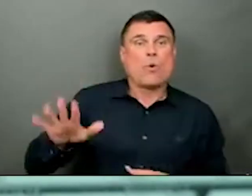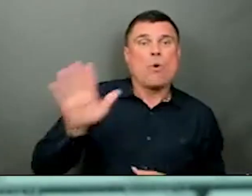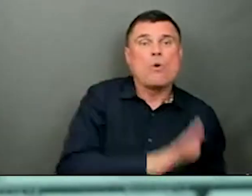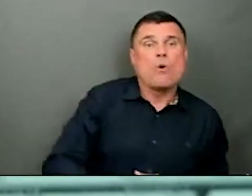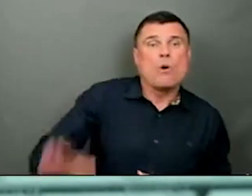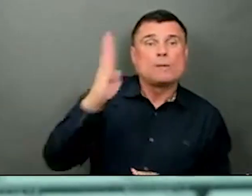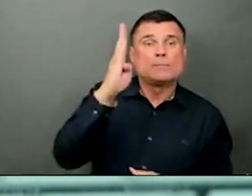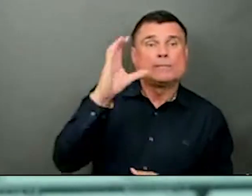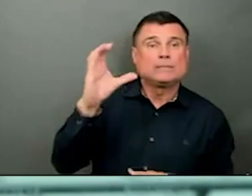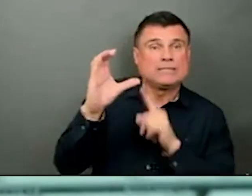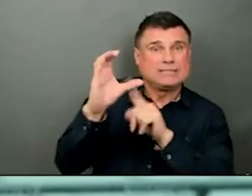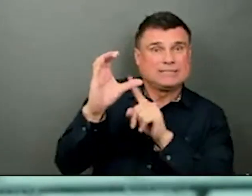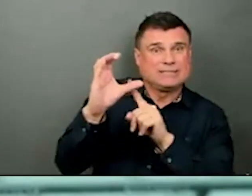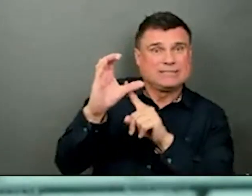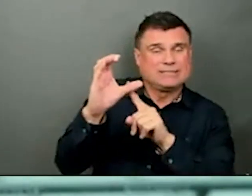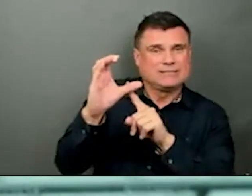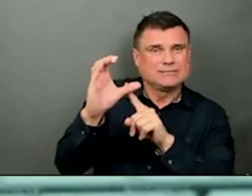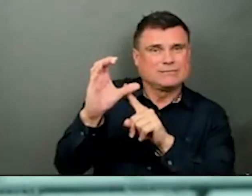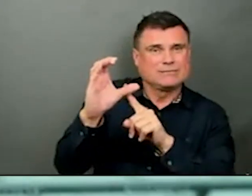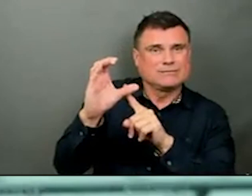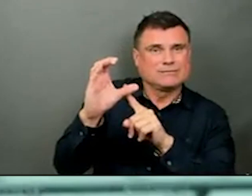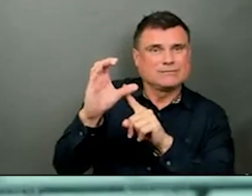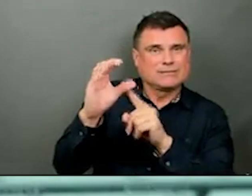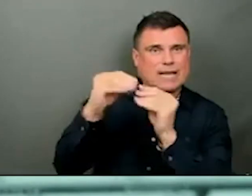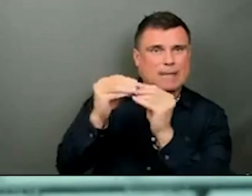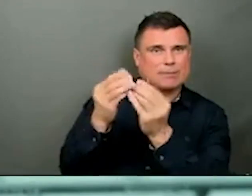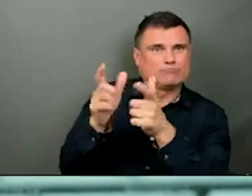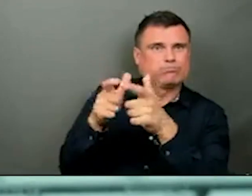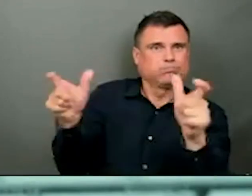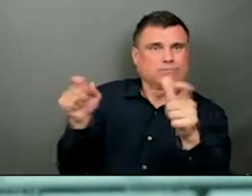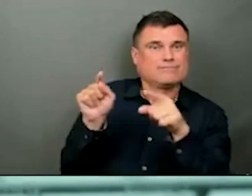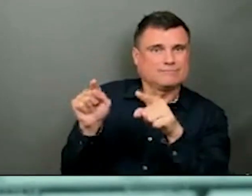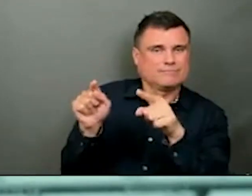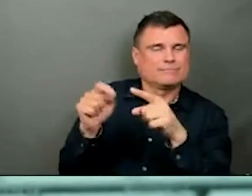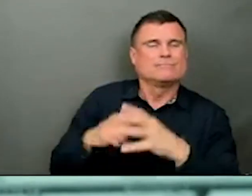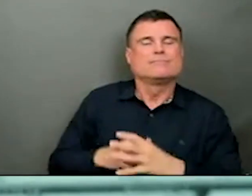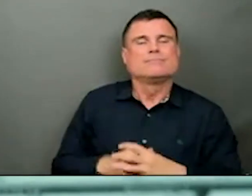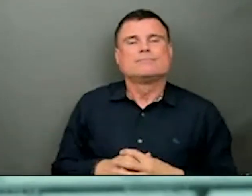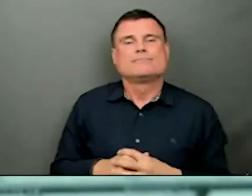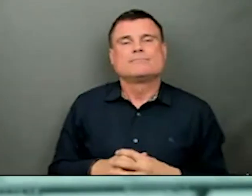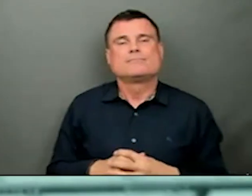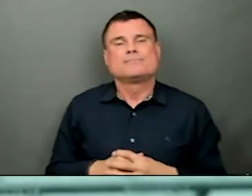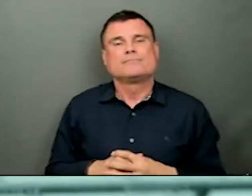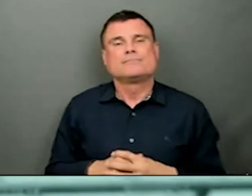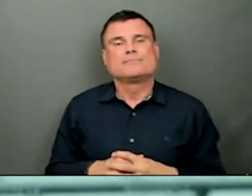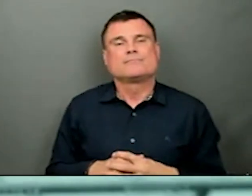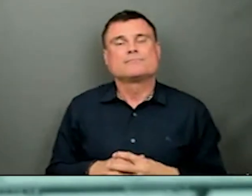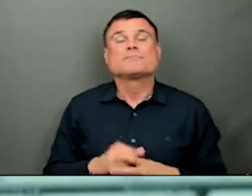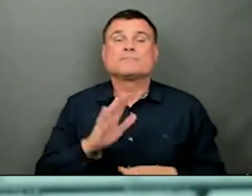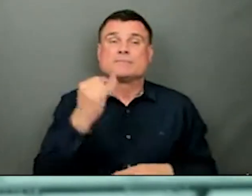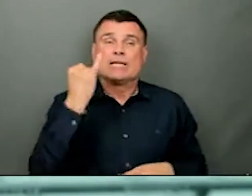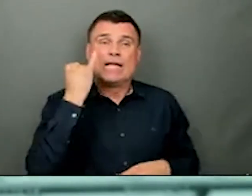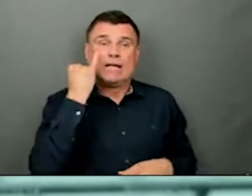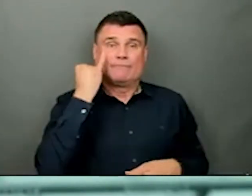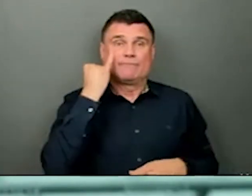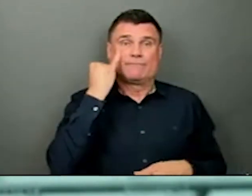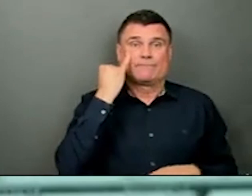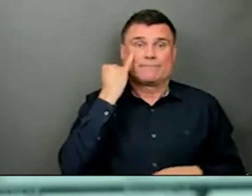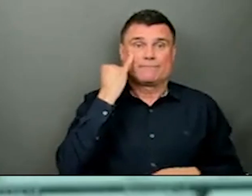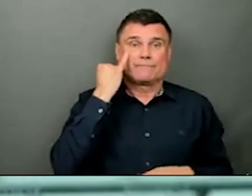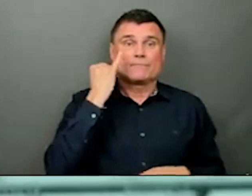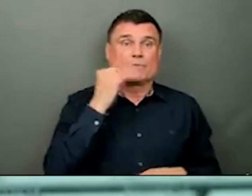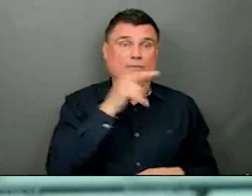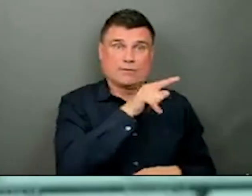that people will get in there twice. And that's okay. If you've already had your vaccine, you can ignore that second